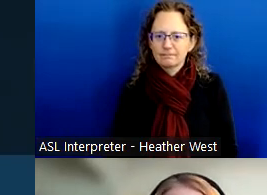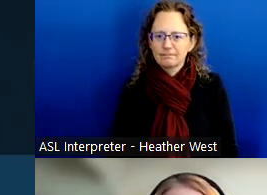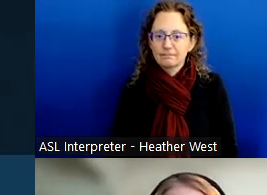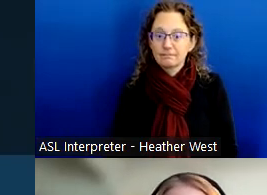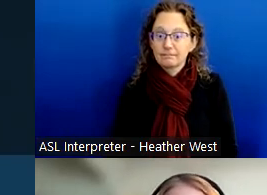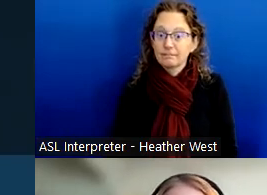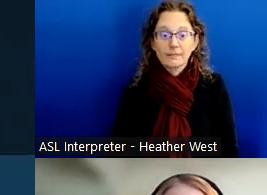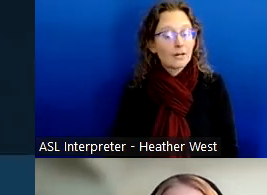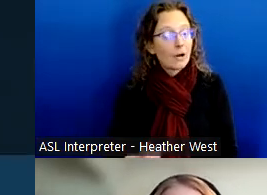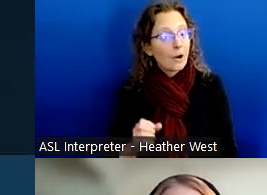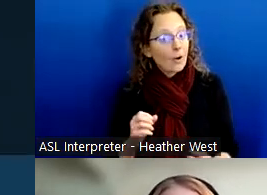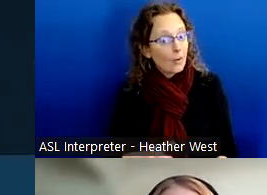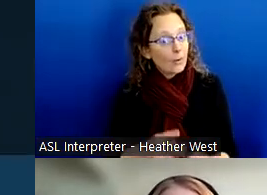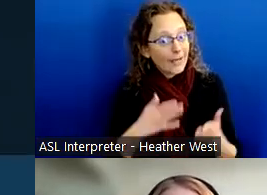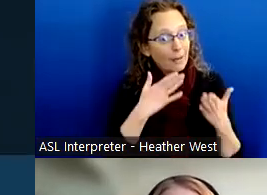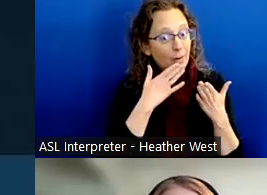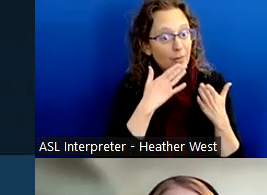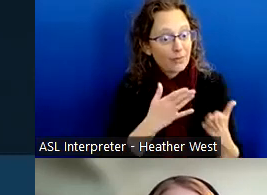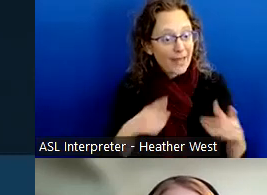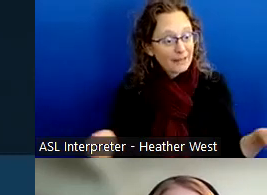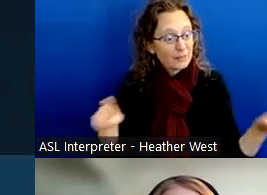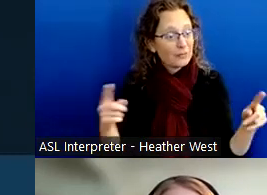Great. Well, thank you everyone for joining us.